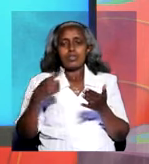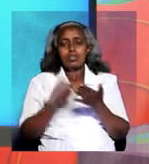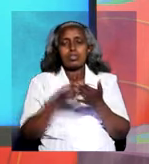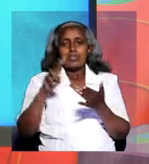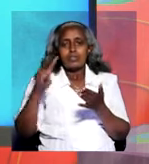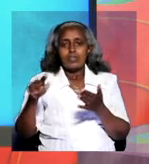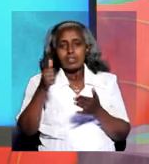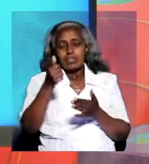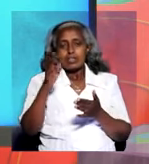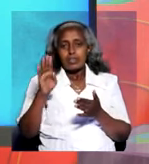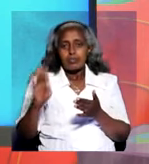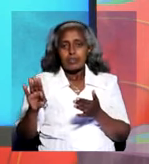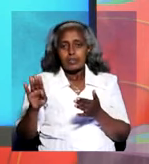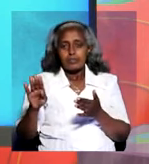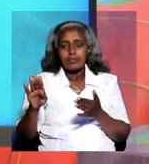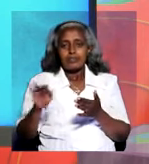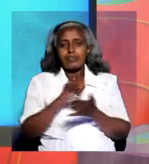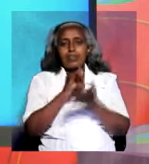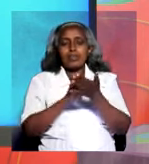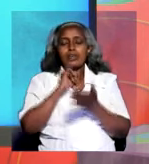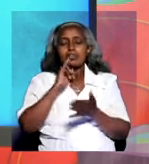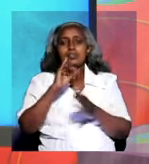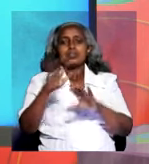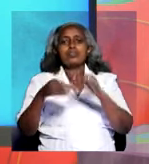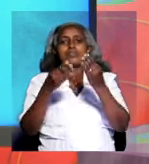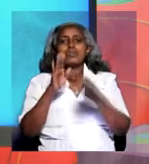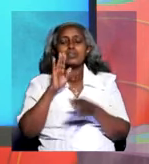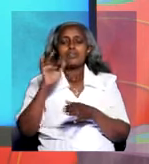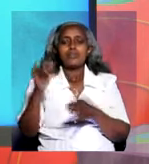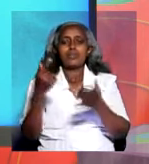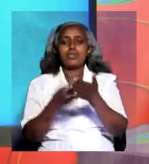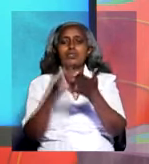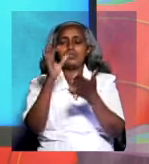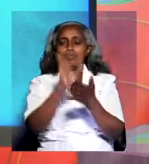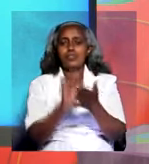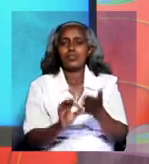vector AB, it is given by this form,